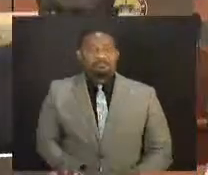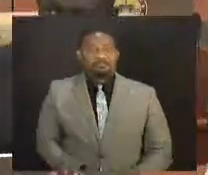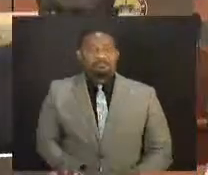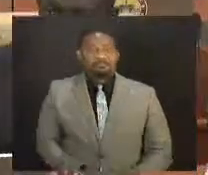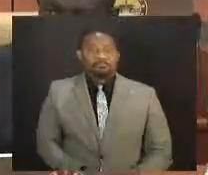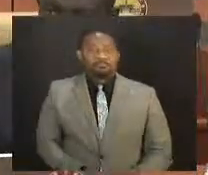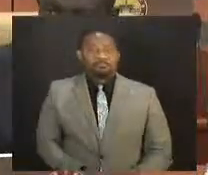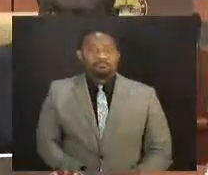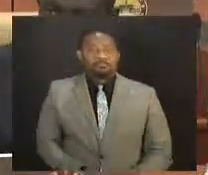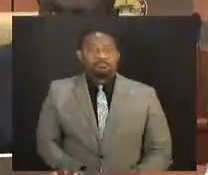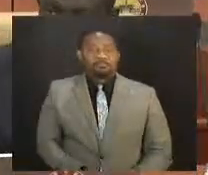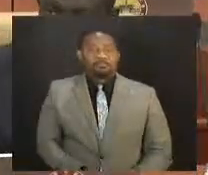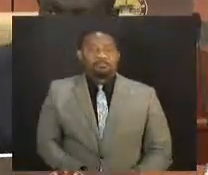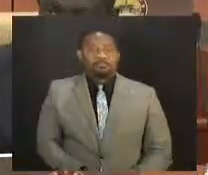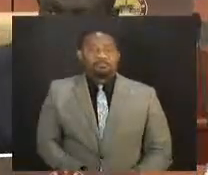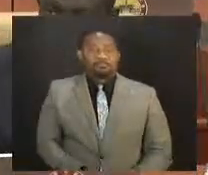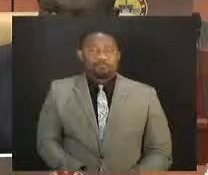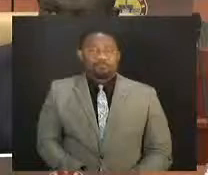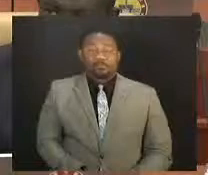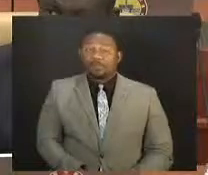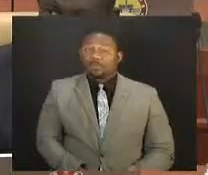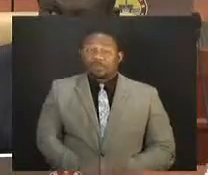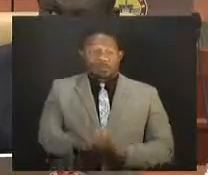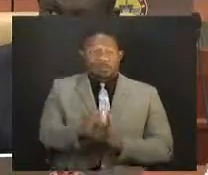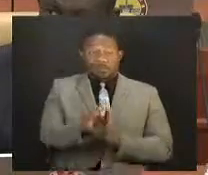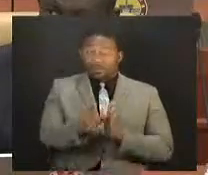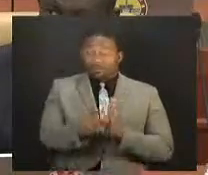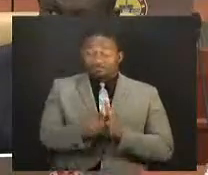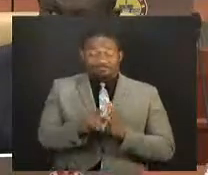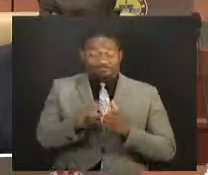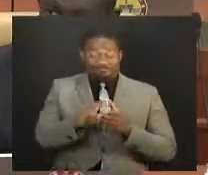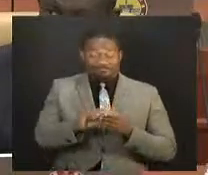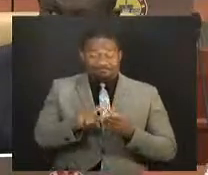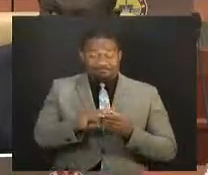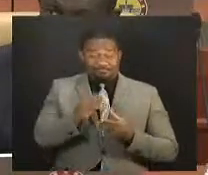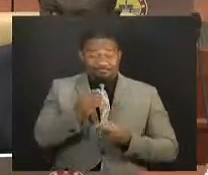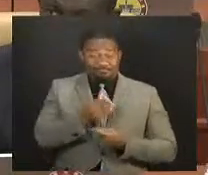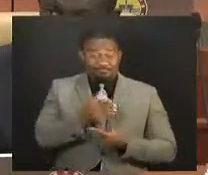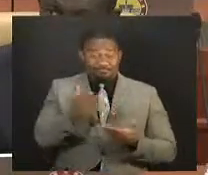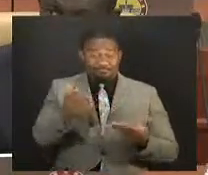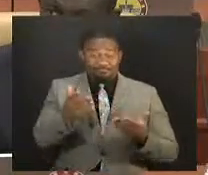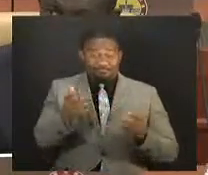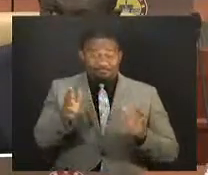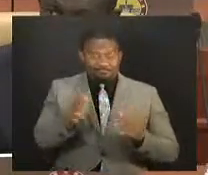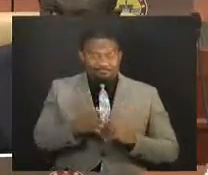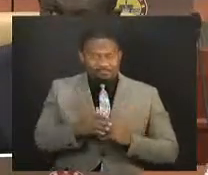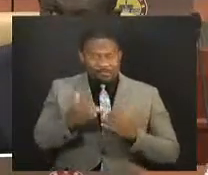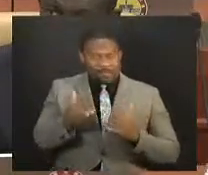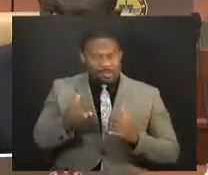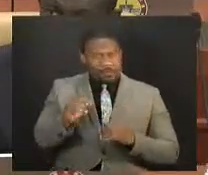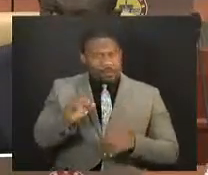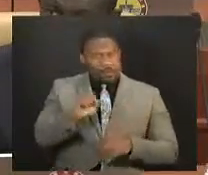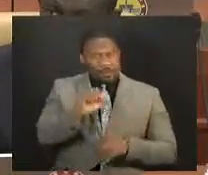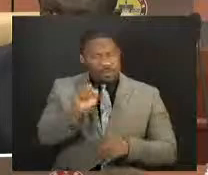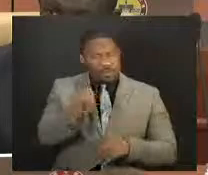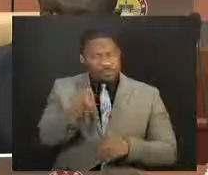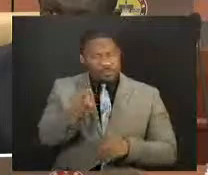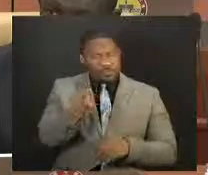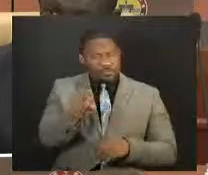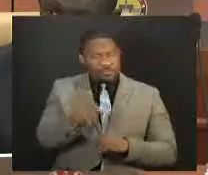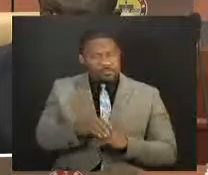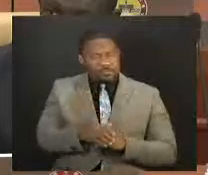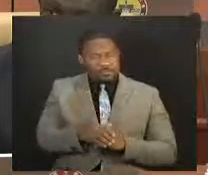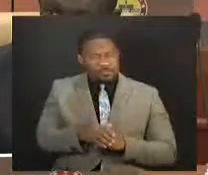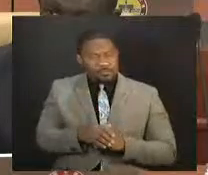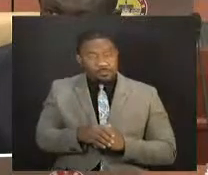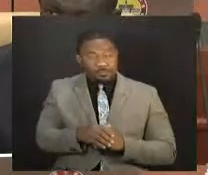that was the background to the question. Mr. Speaker, the question is, a request is being made, and this will be the